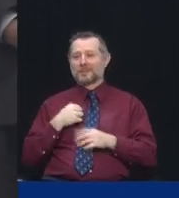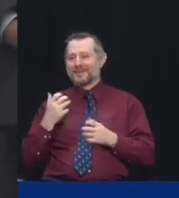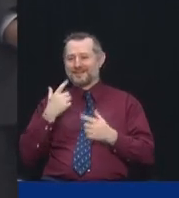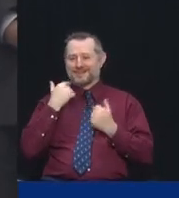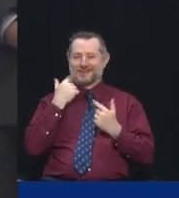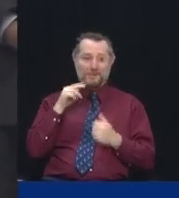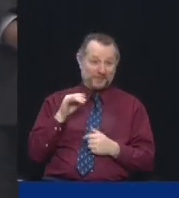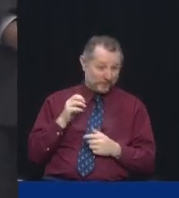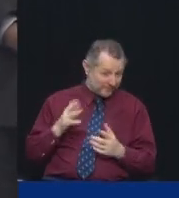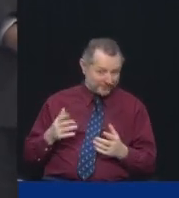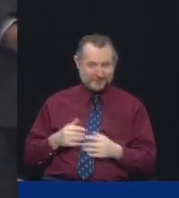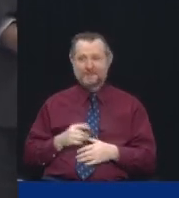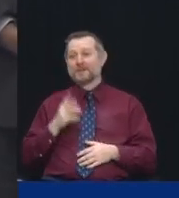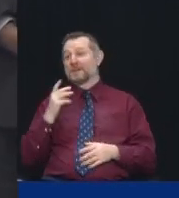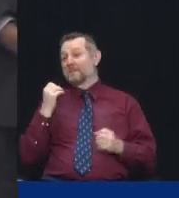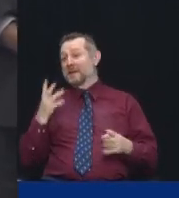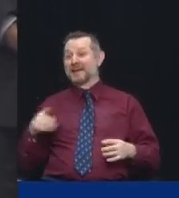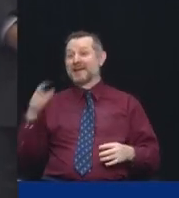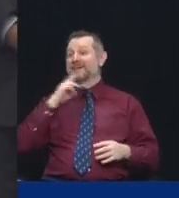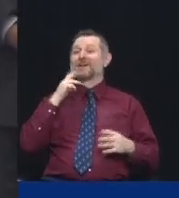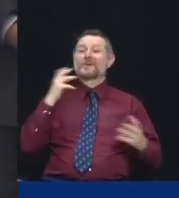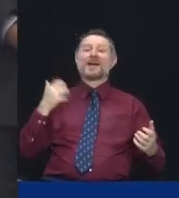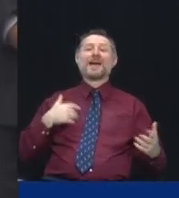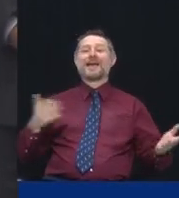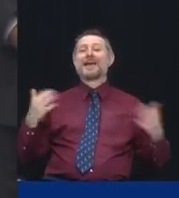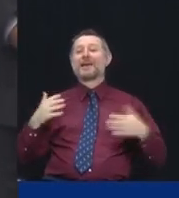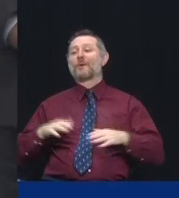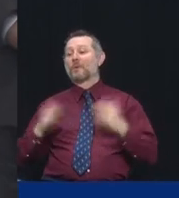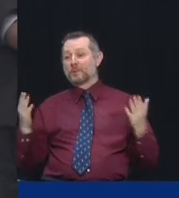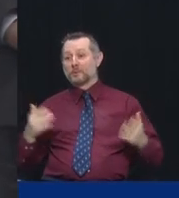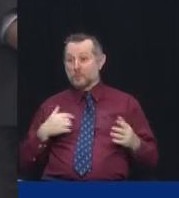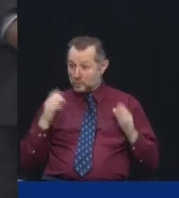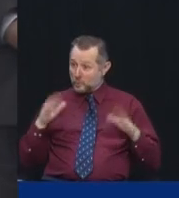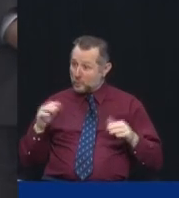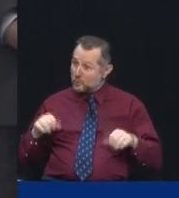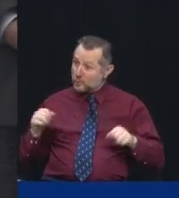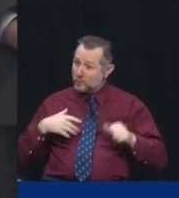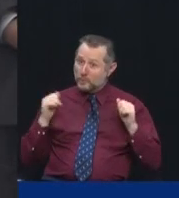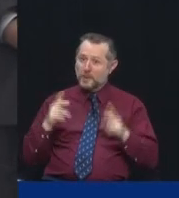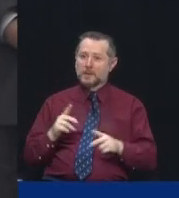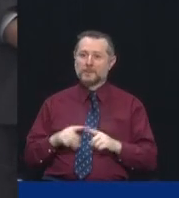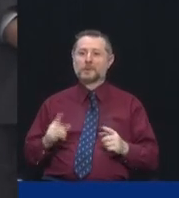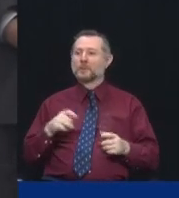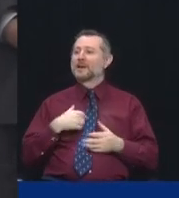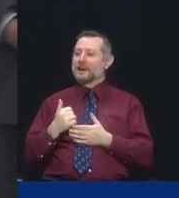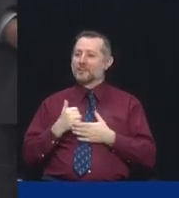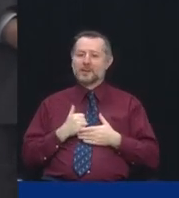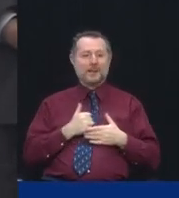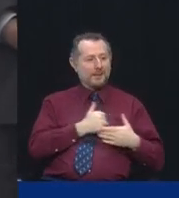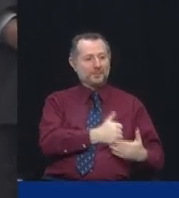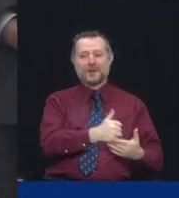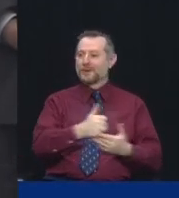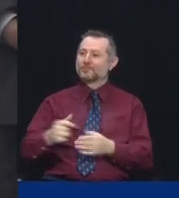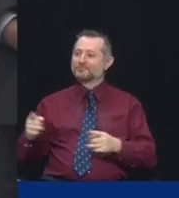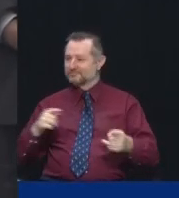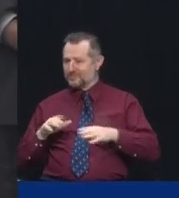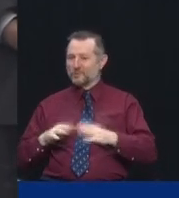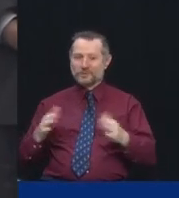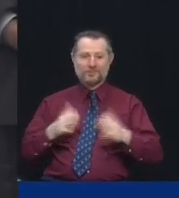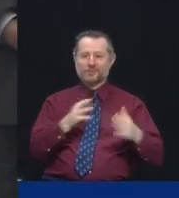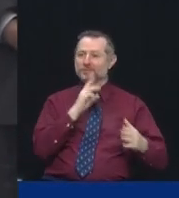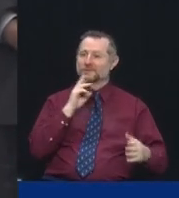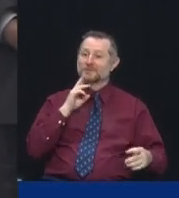to have that access, I'm clamoring to get there. But I need everybody else to work with me so we can allow that to happen. I also want